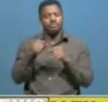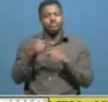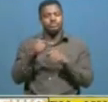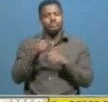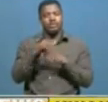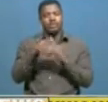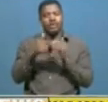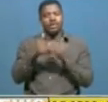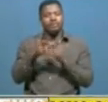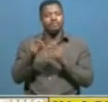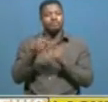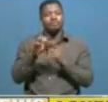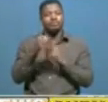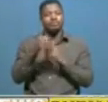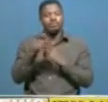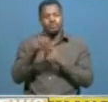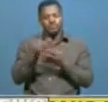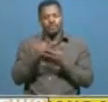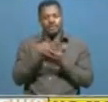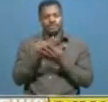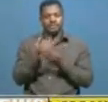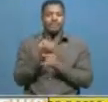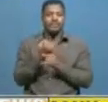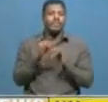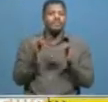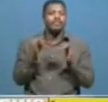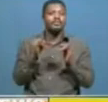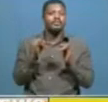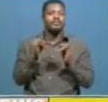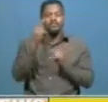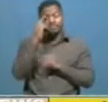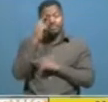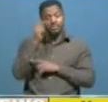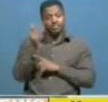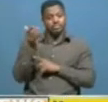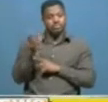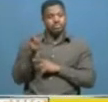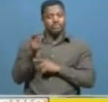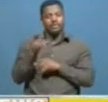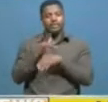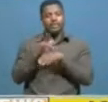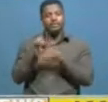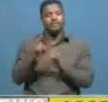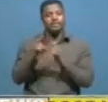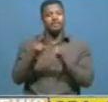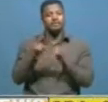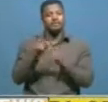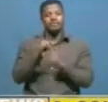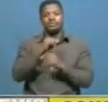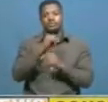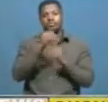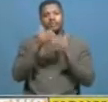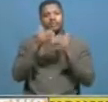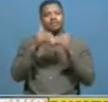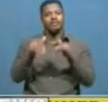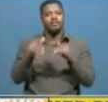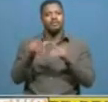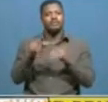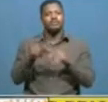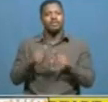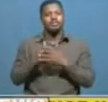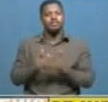the circumstance, to be financially independent. For her lack of education was not a barrier to living her